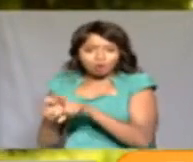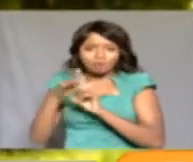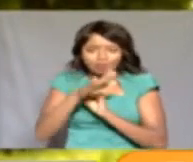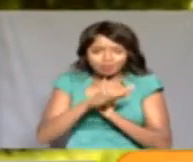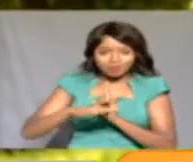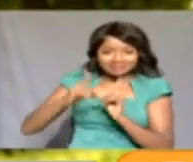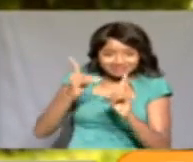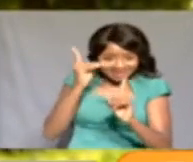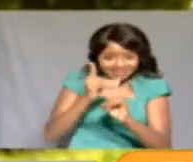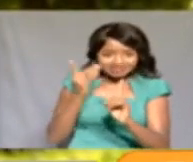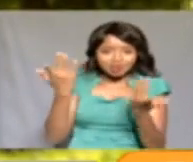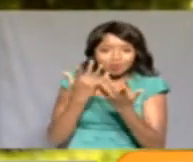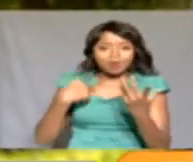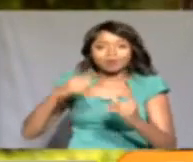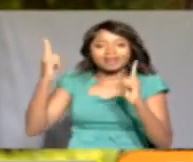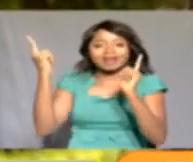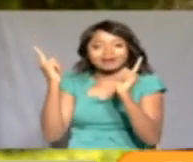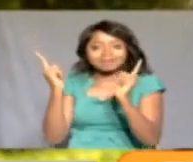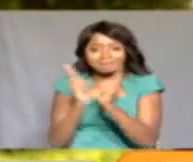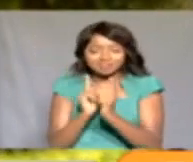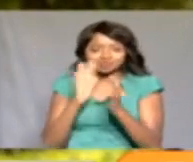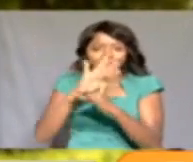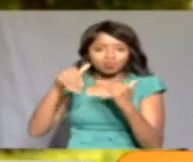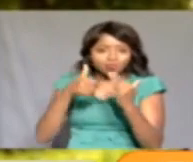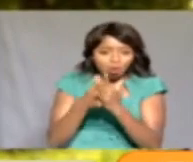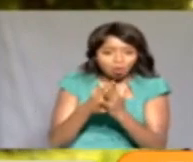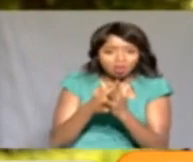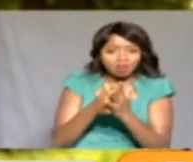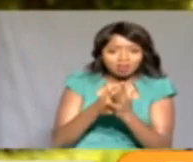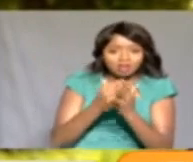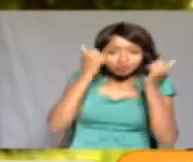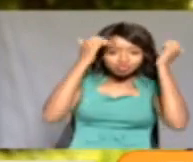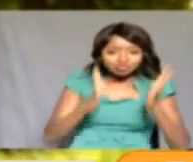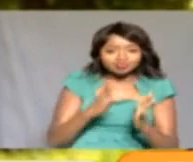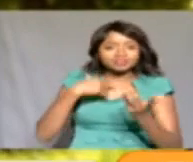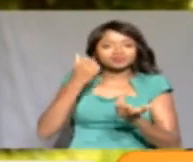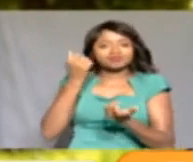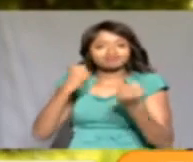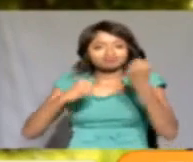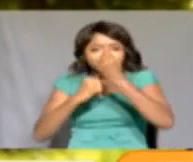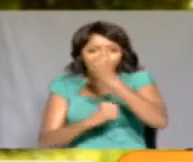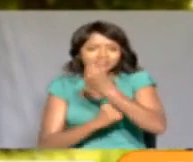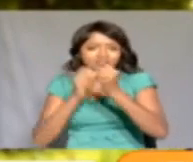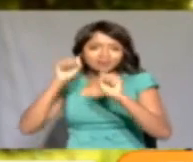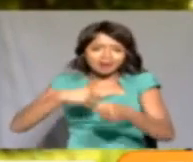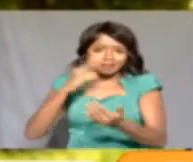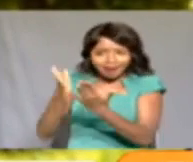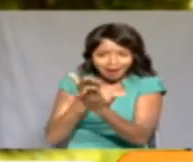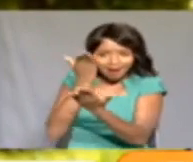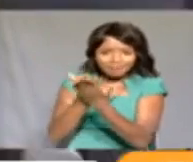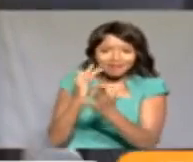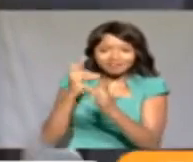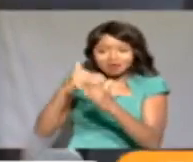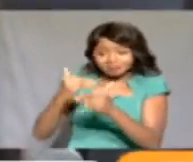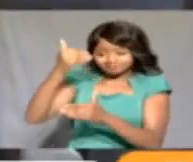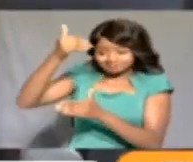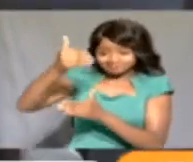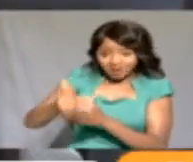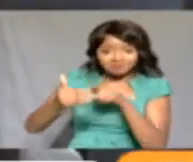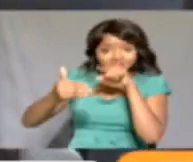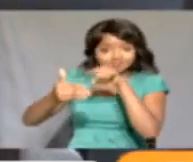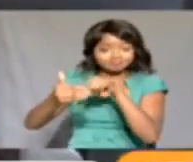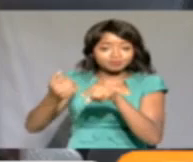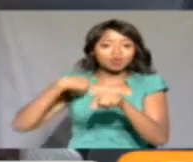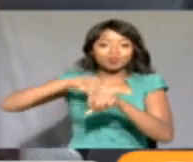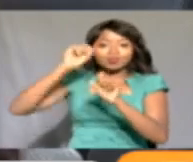can meet with the host student. They apply for the bursaries. Then after applying the bursaries,